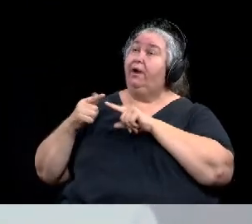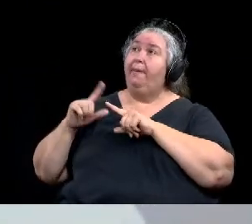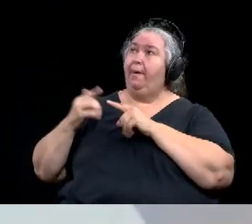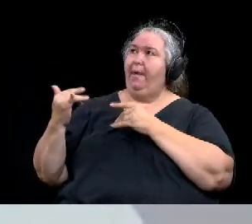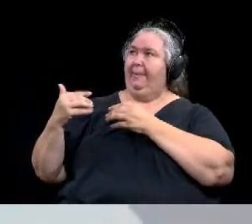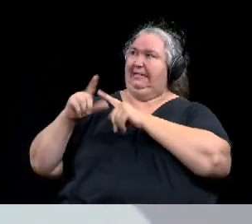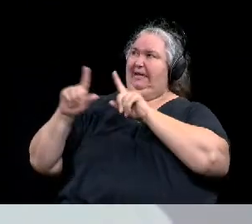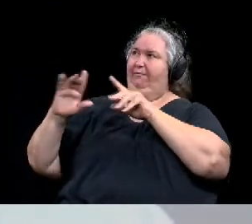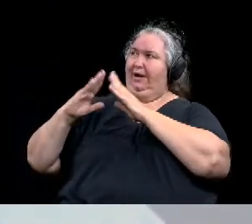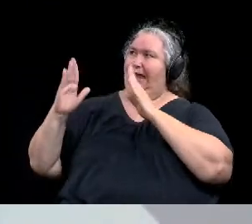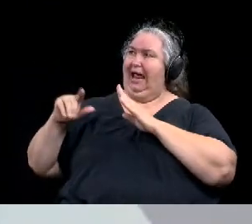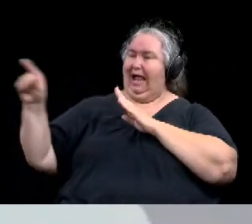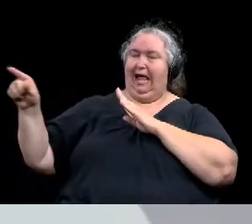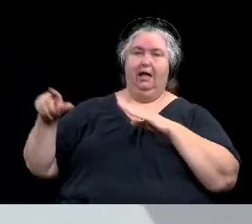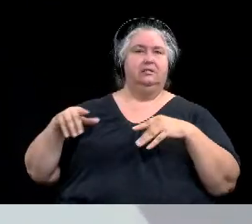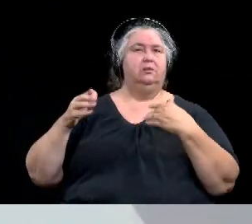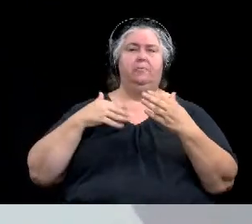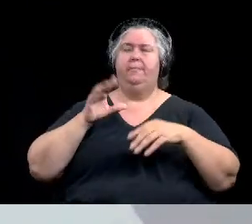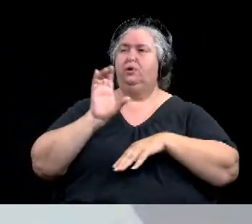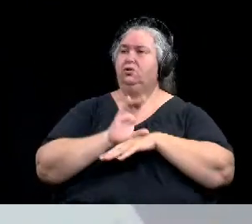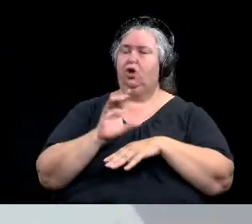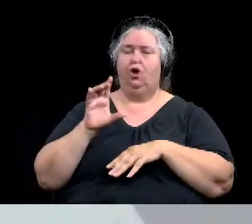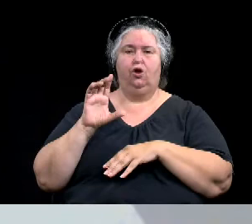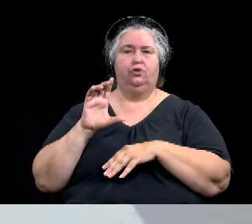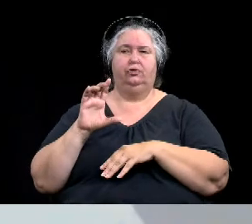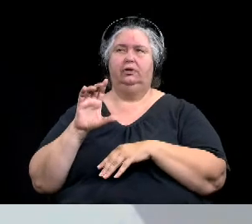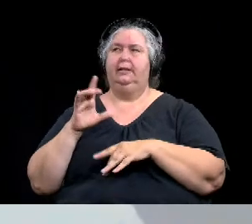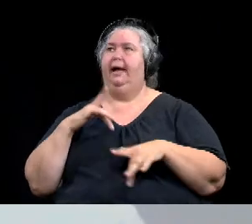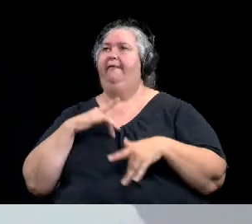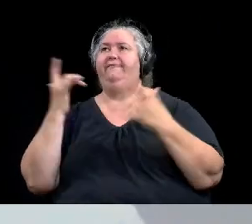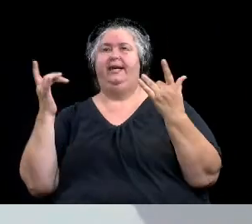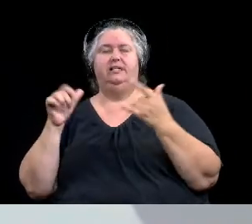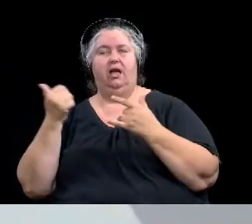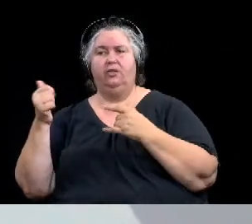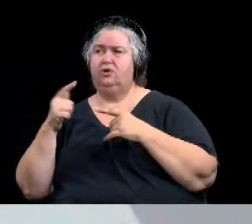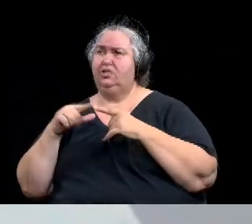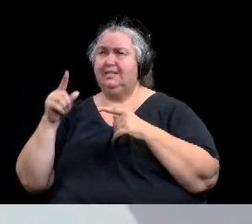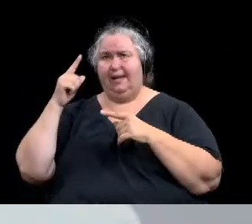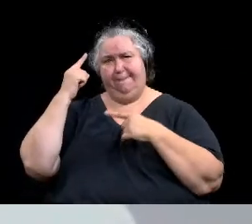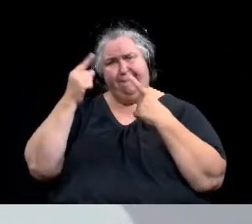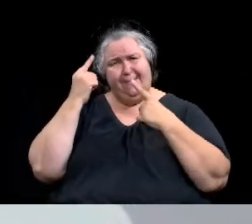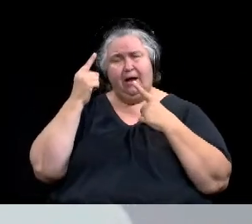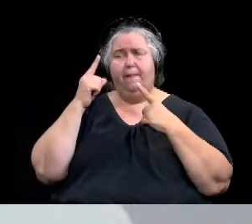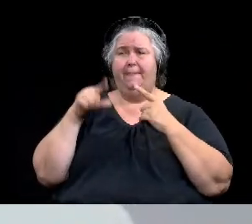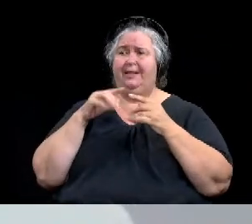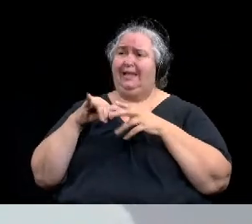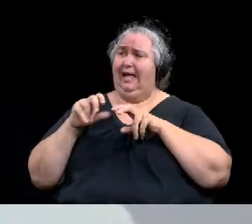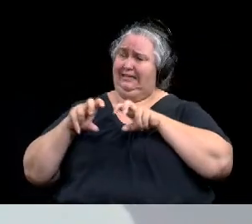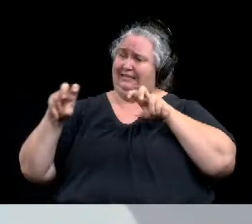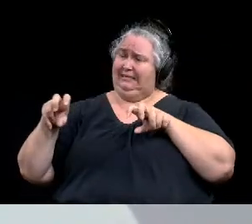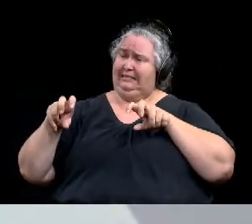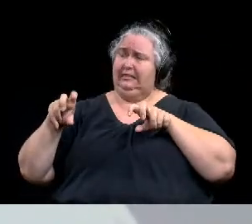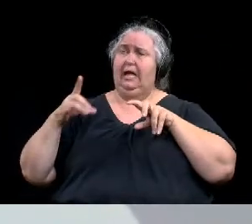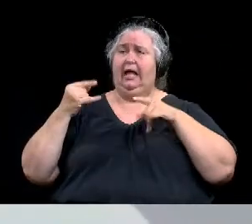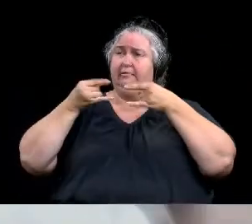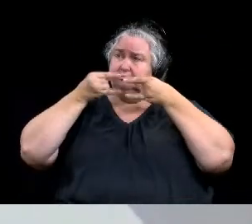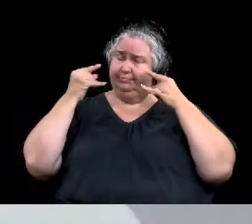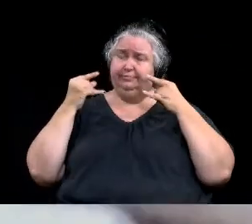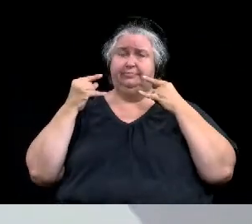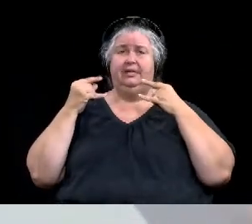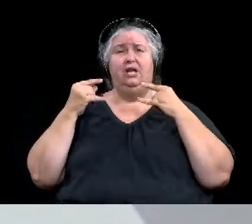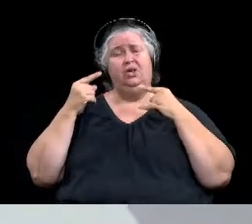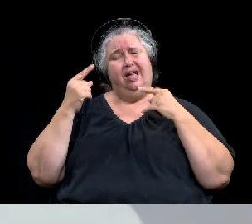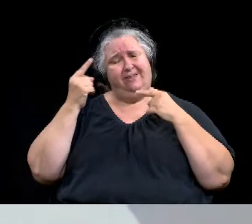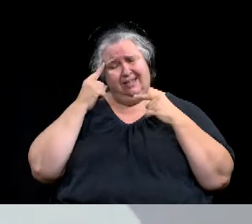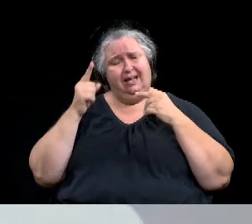it's at a church or civic events or otherwise. Really, really important that think through all